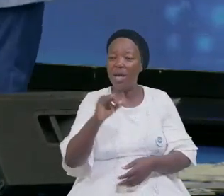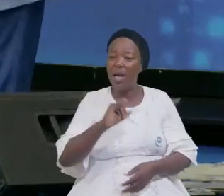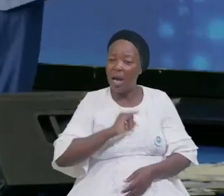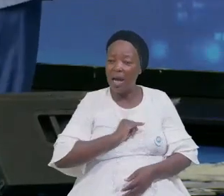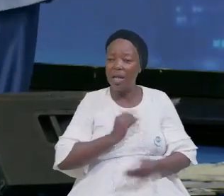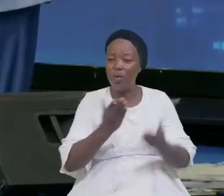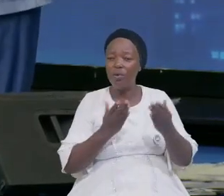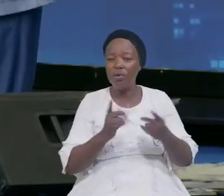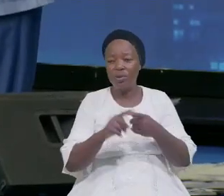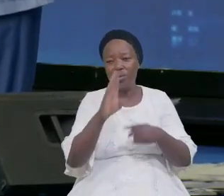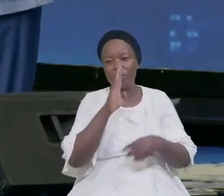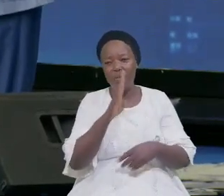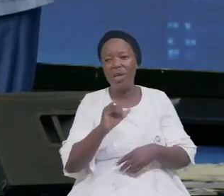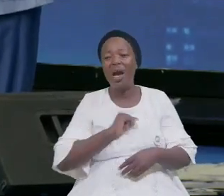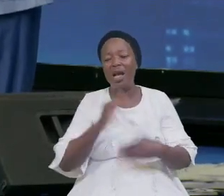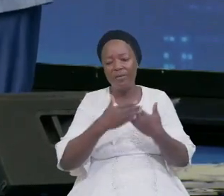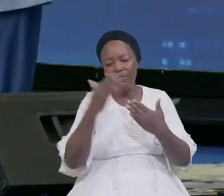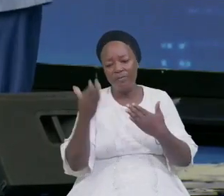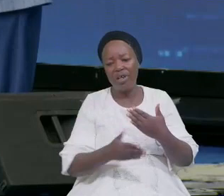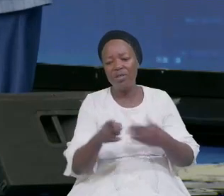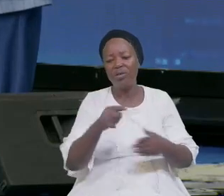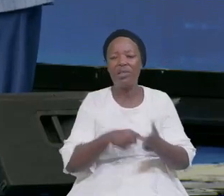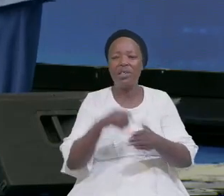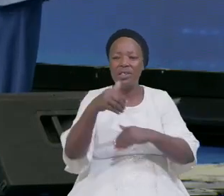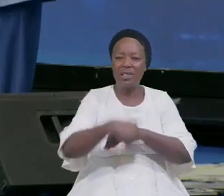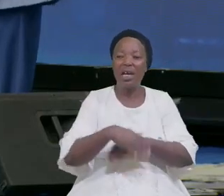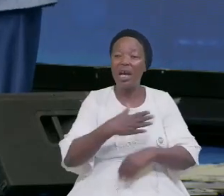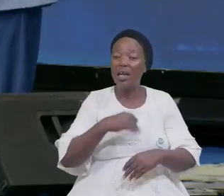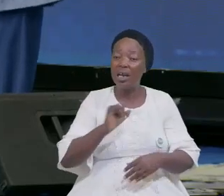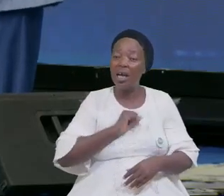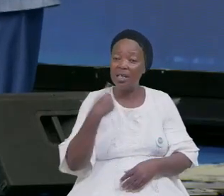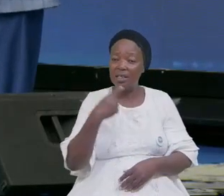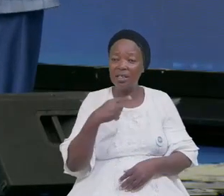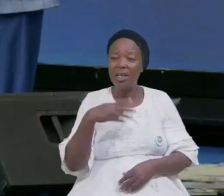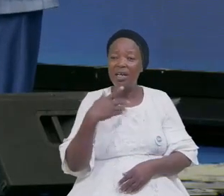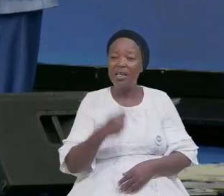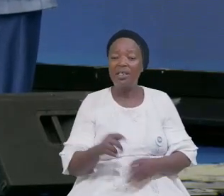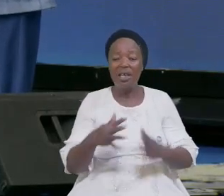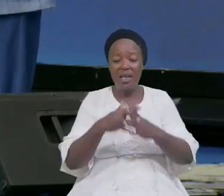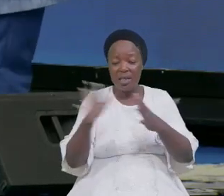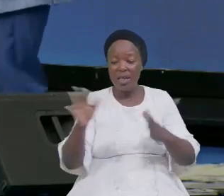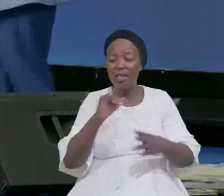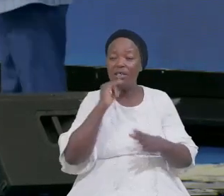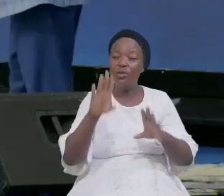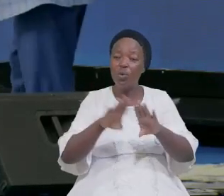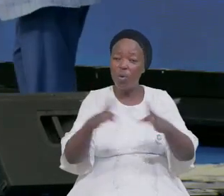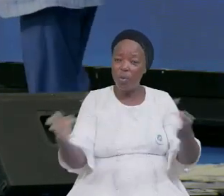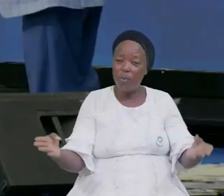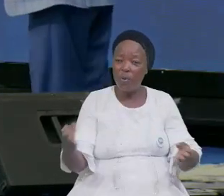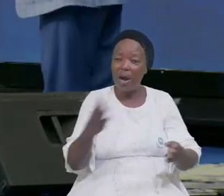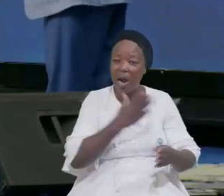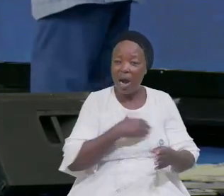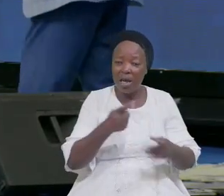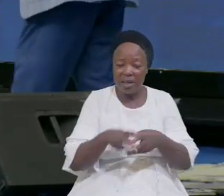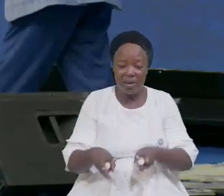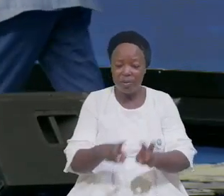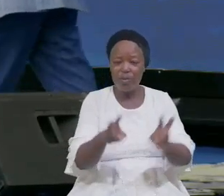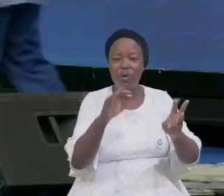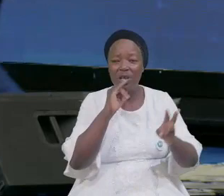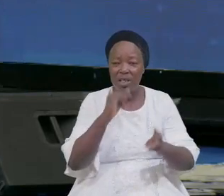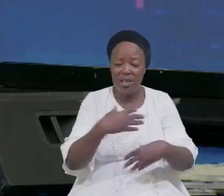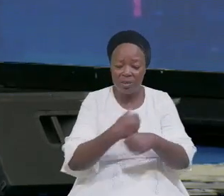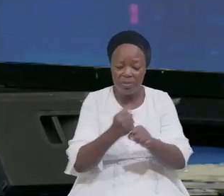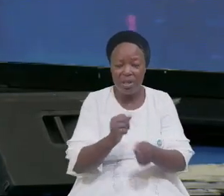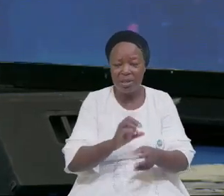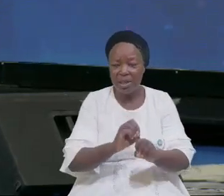be. I invite you tonight and I say the gate is open and the way is made